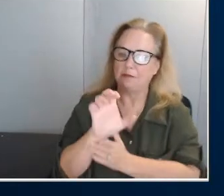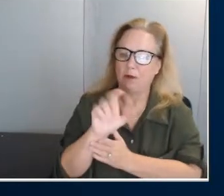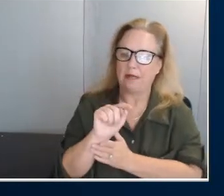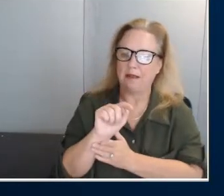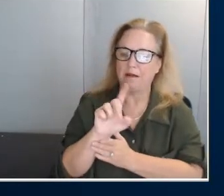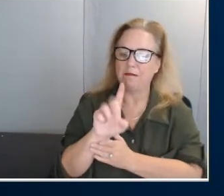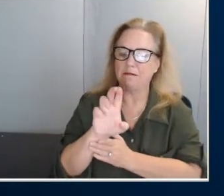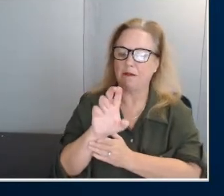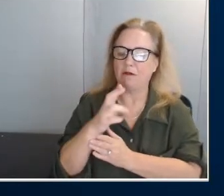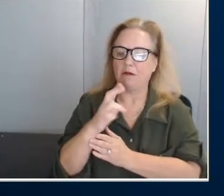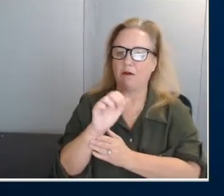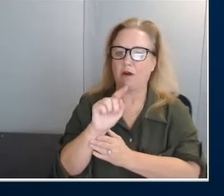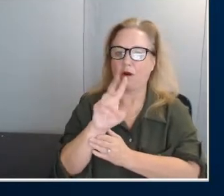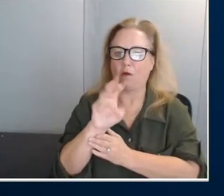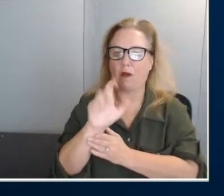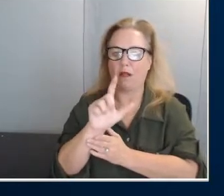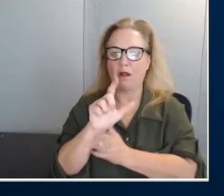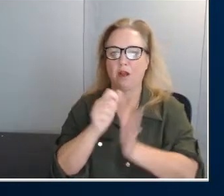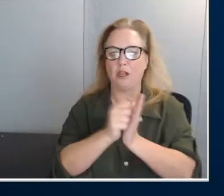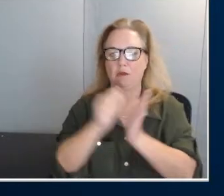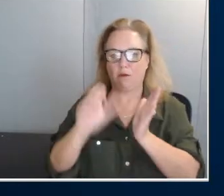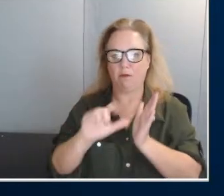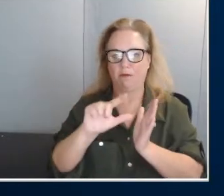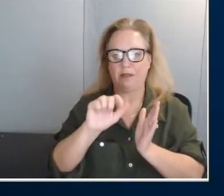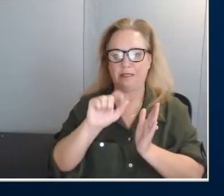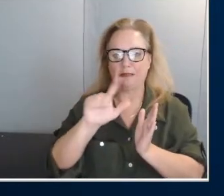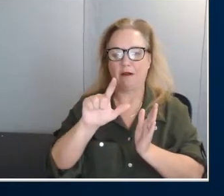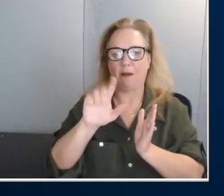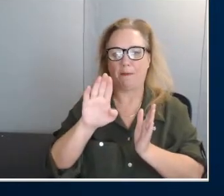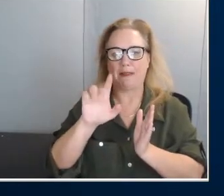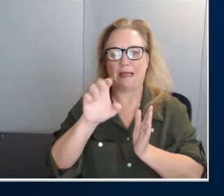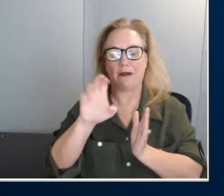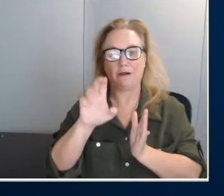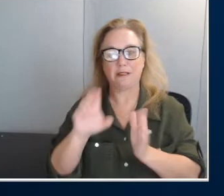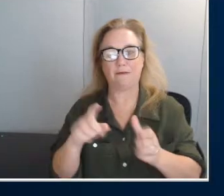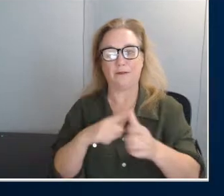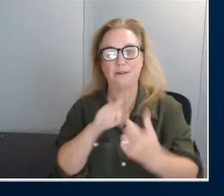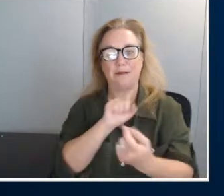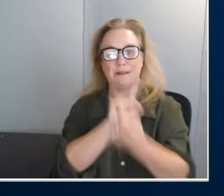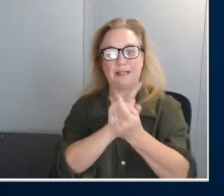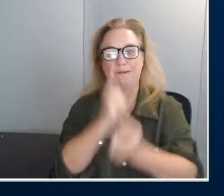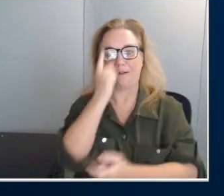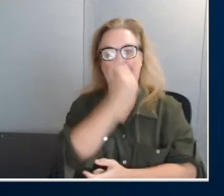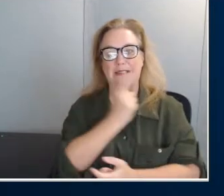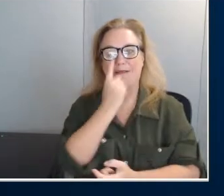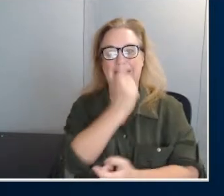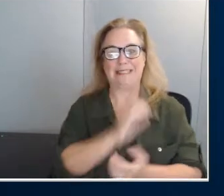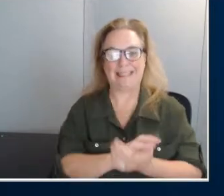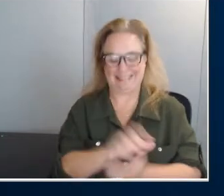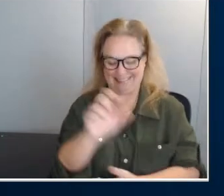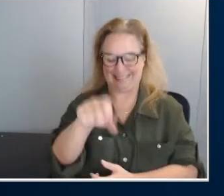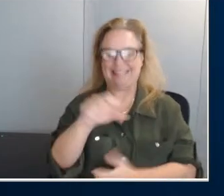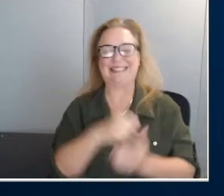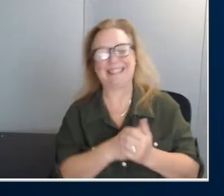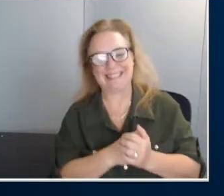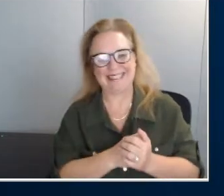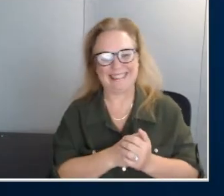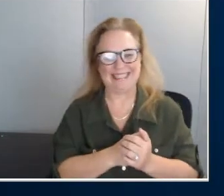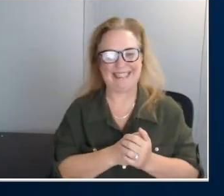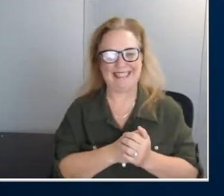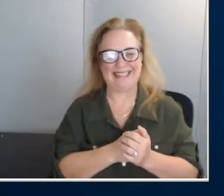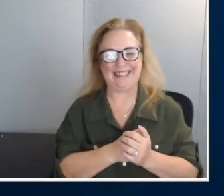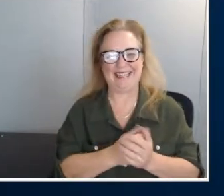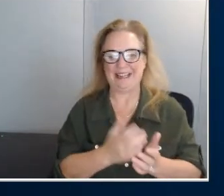first of all, Dr. Hartwell, you removed Brett's gallbladder. I did. So is this the first time you're seeing each other face to face since then? It is. How does he look to you? He